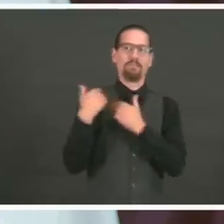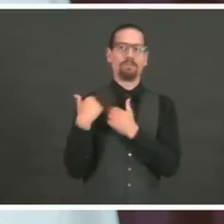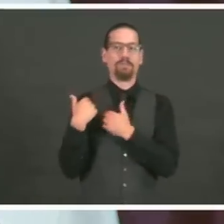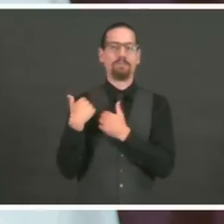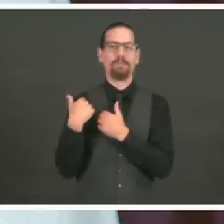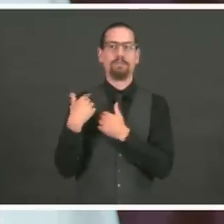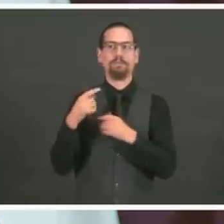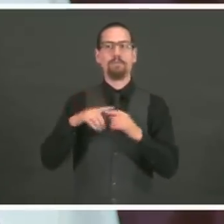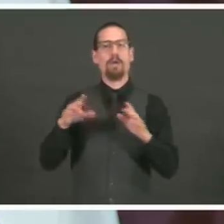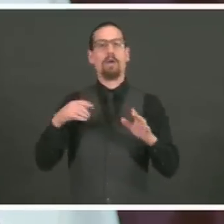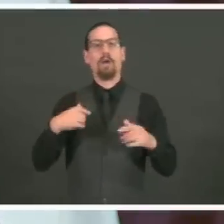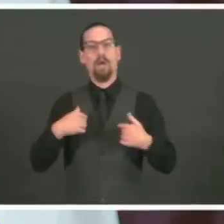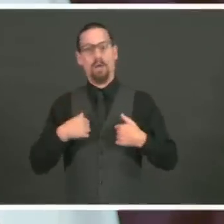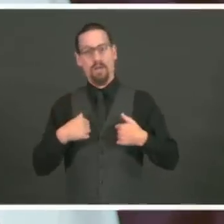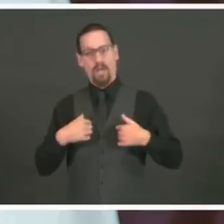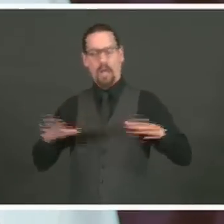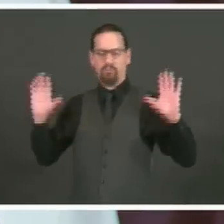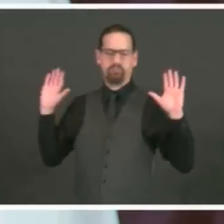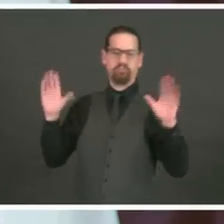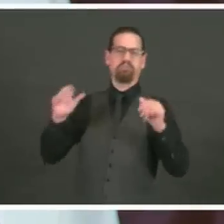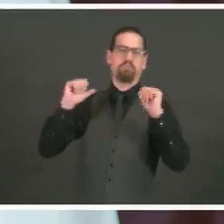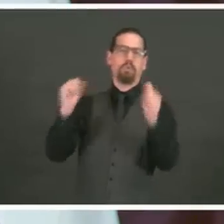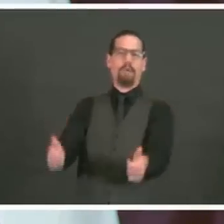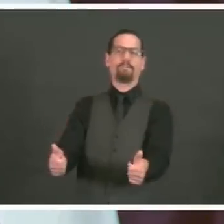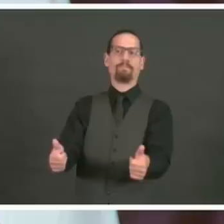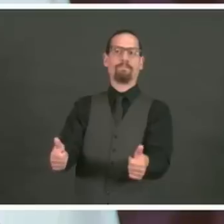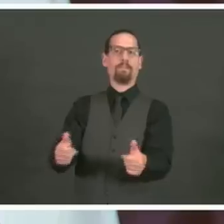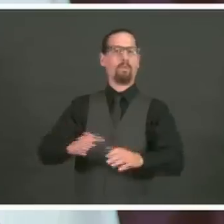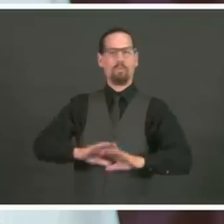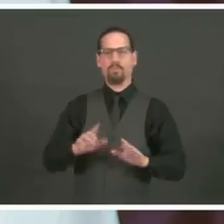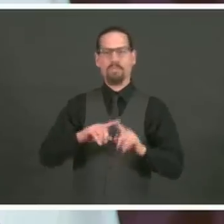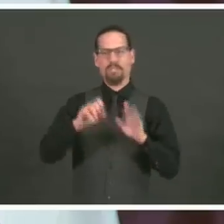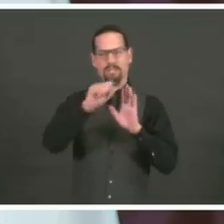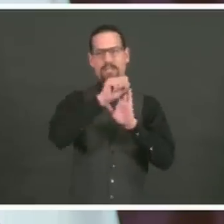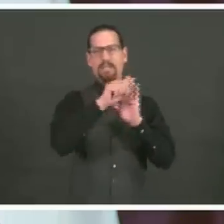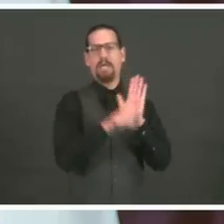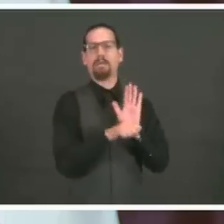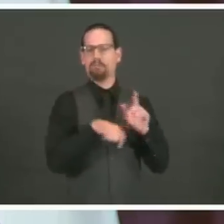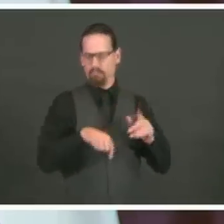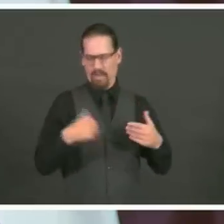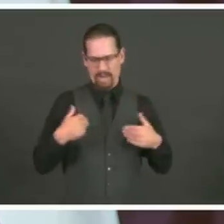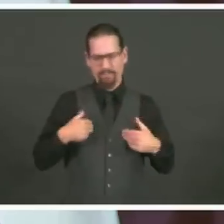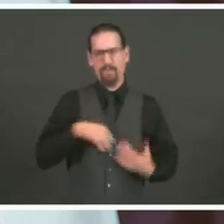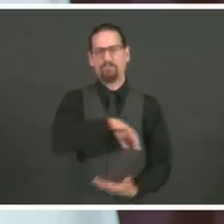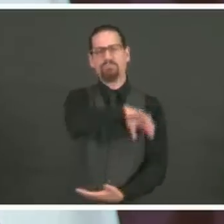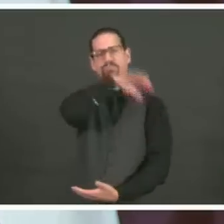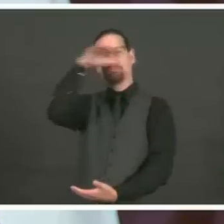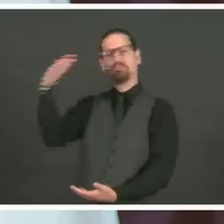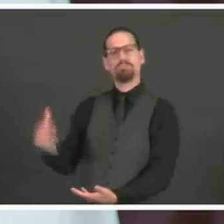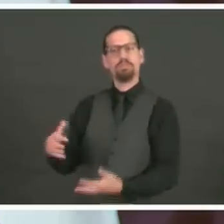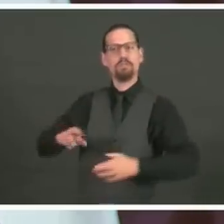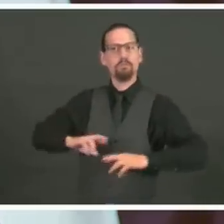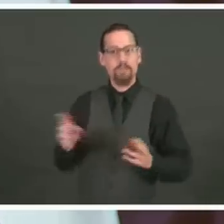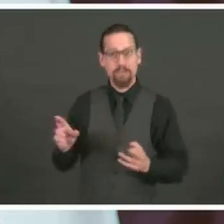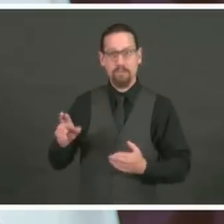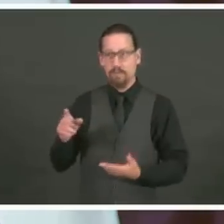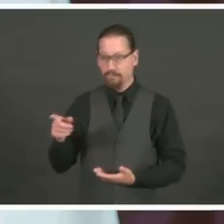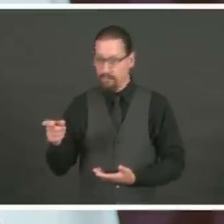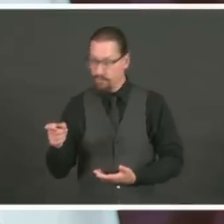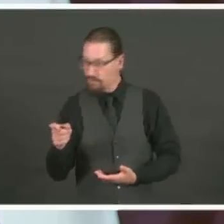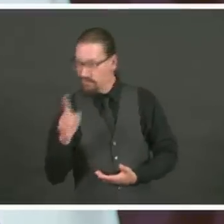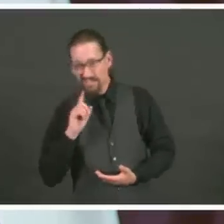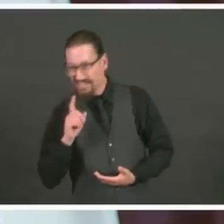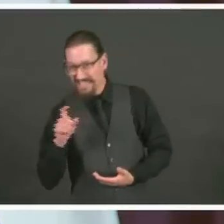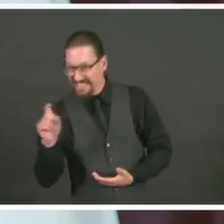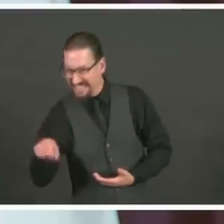state is absolutely at the ready to do our part to help to provide supplies where there aren't